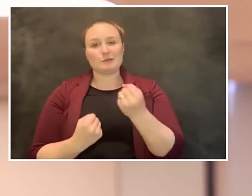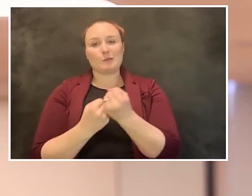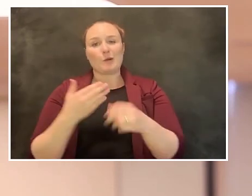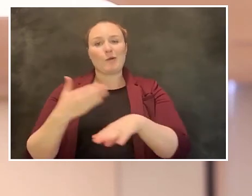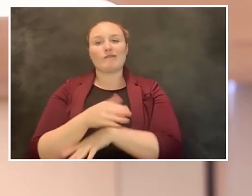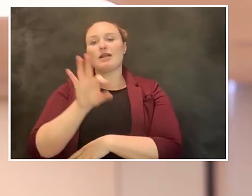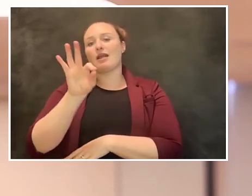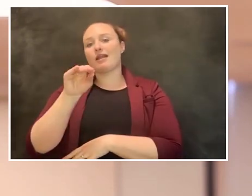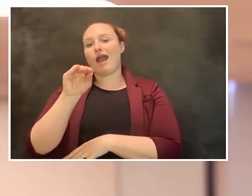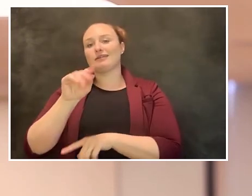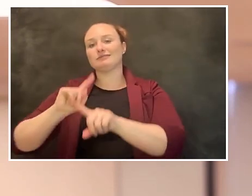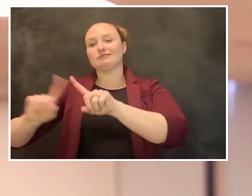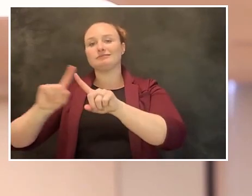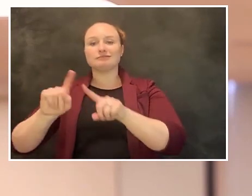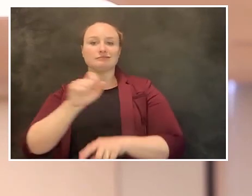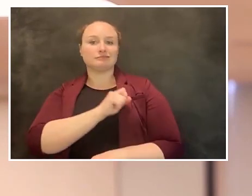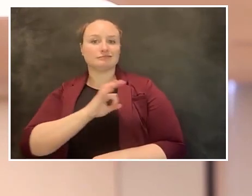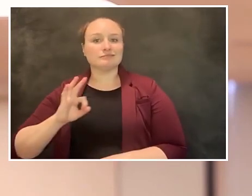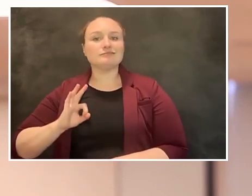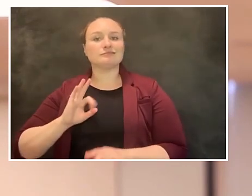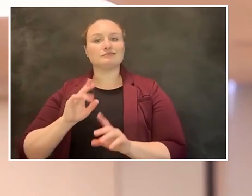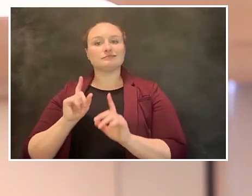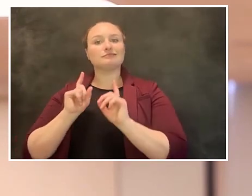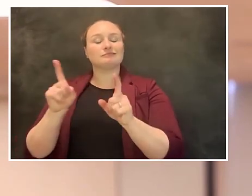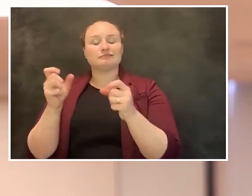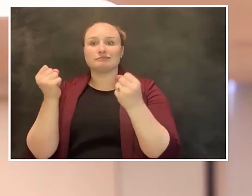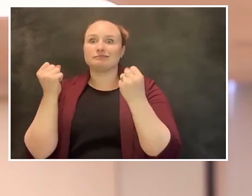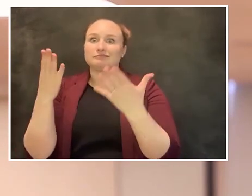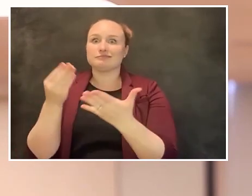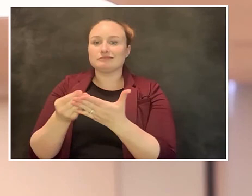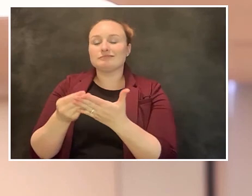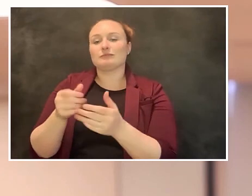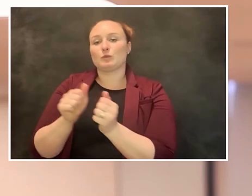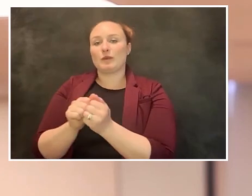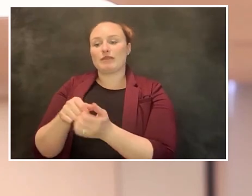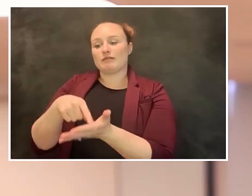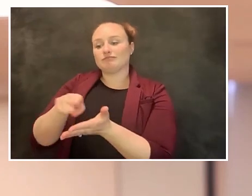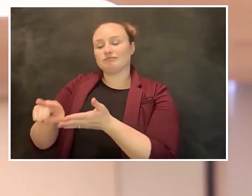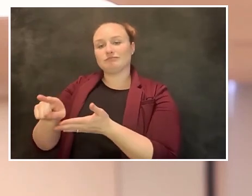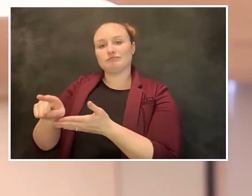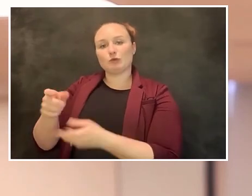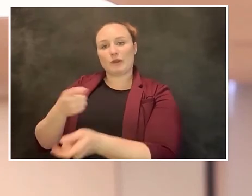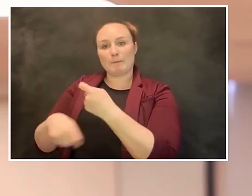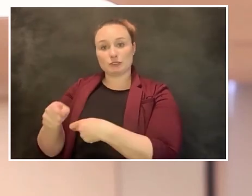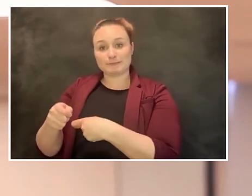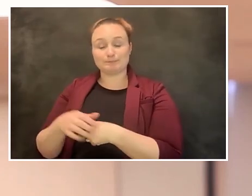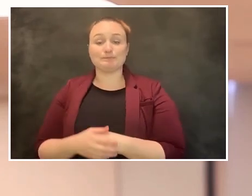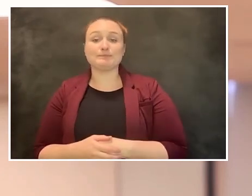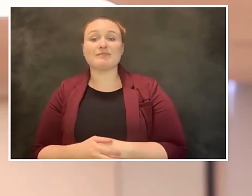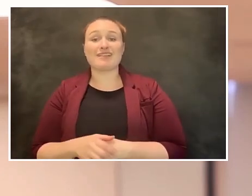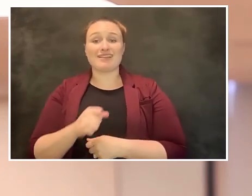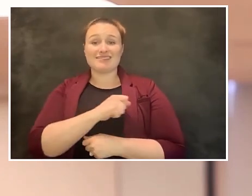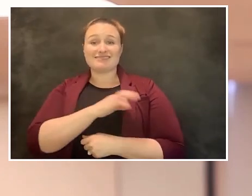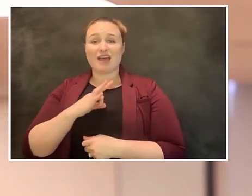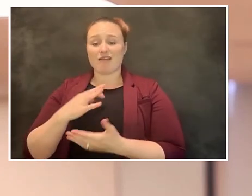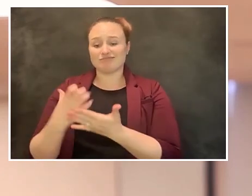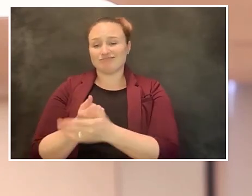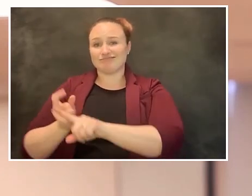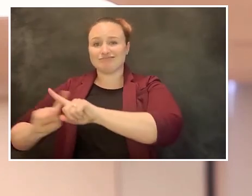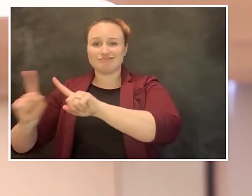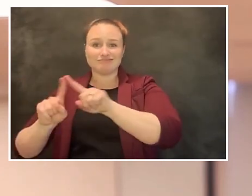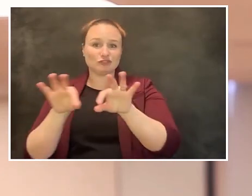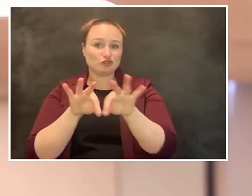employees by issuing over $500,000 in tuition reimbursement. Staff have pursued a range of degrees and